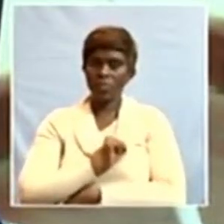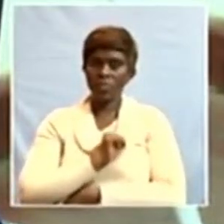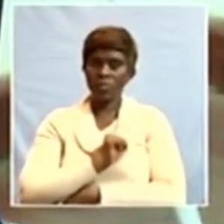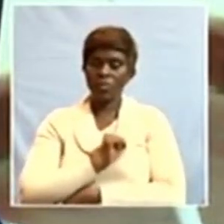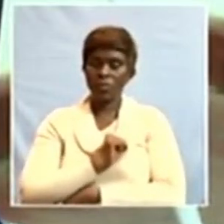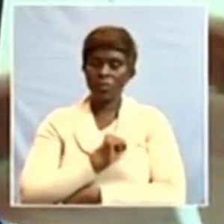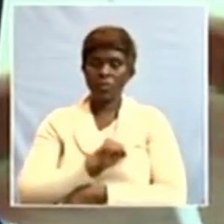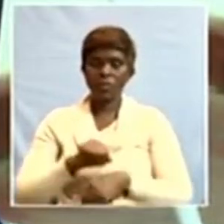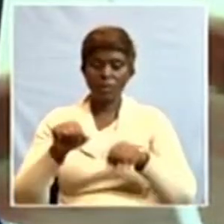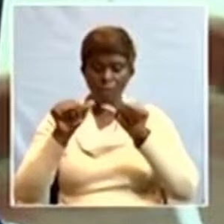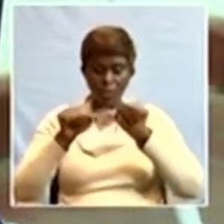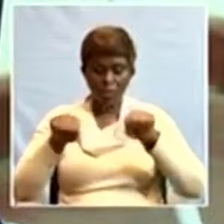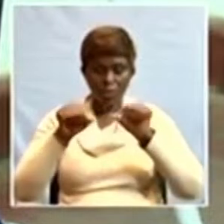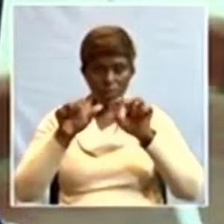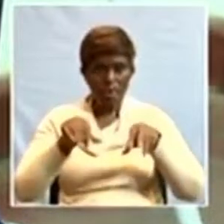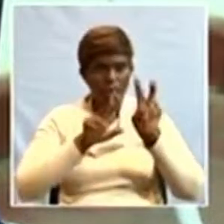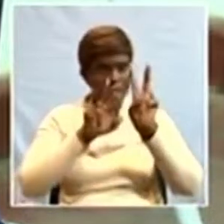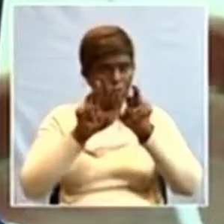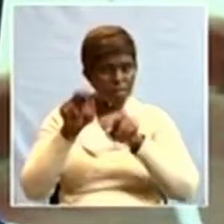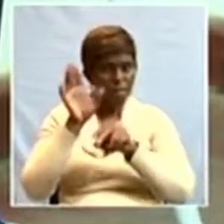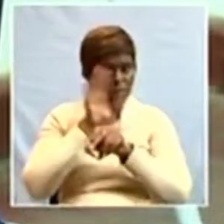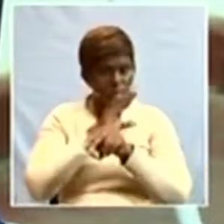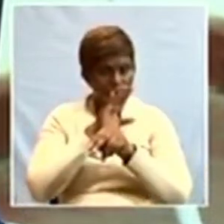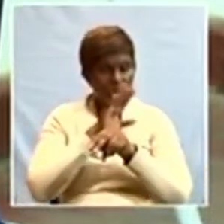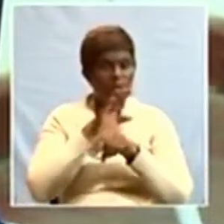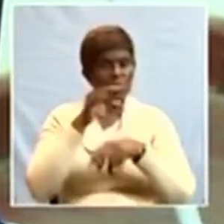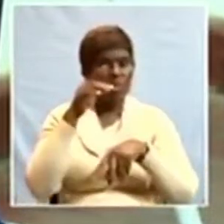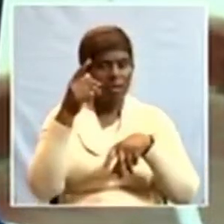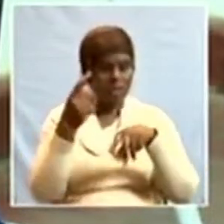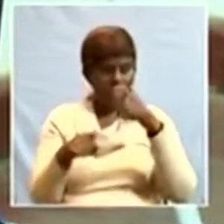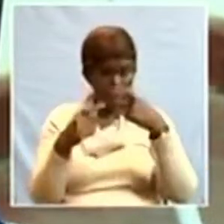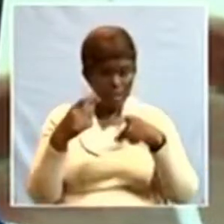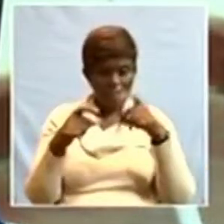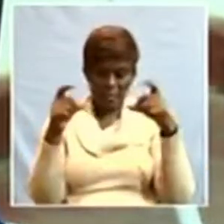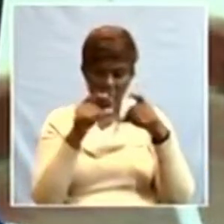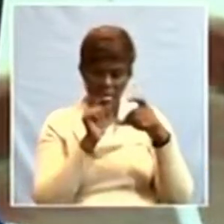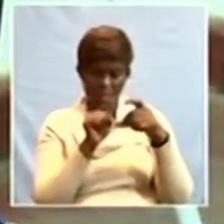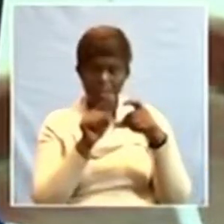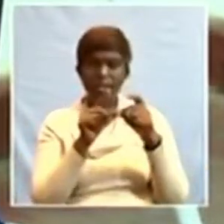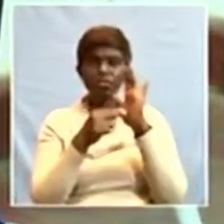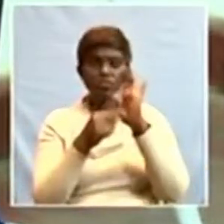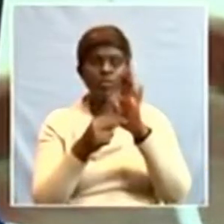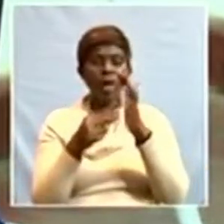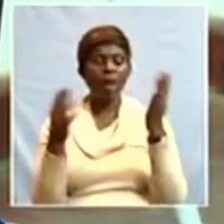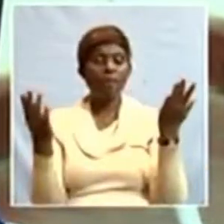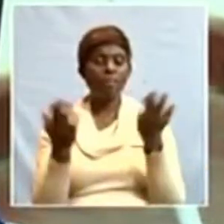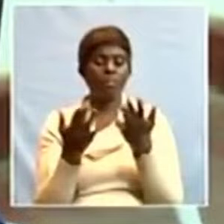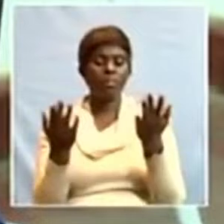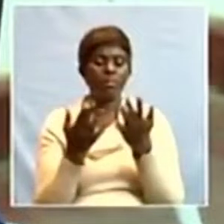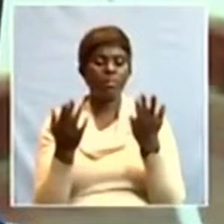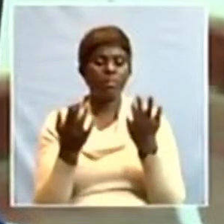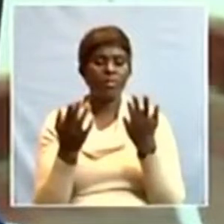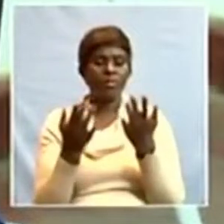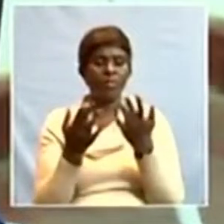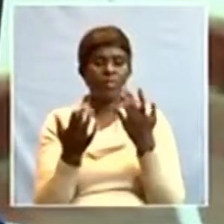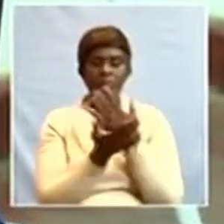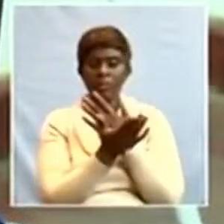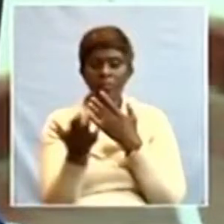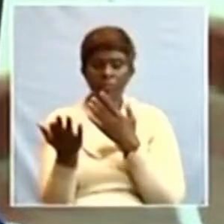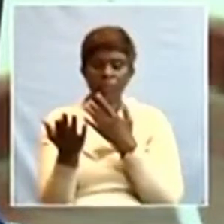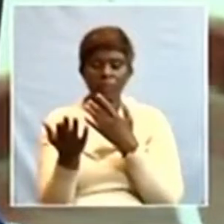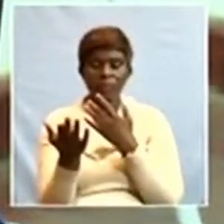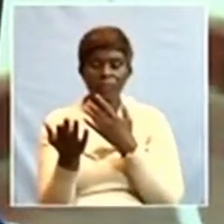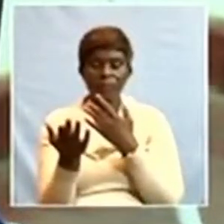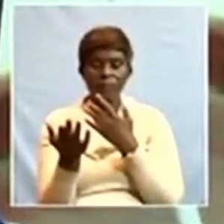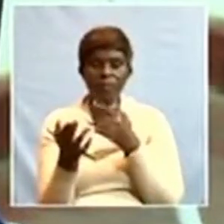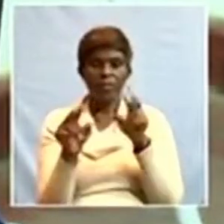the auditors observed that the disability cards in question were not availed to them